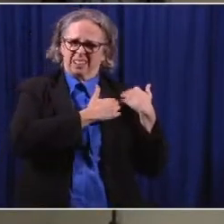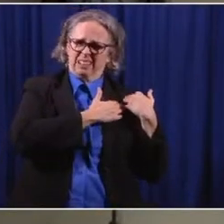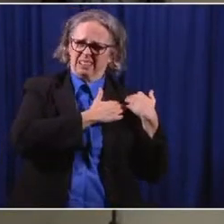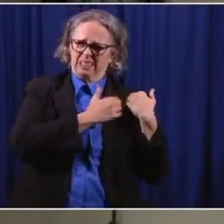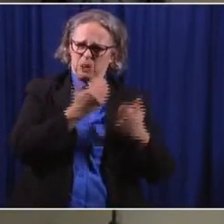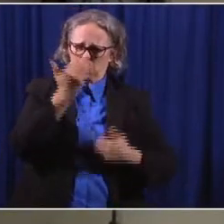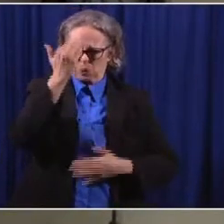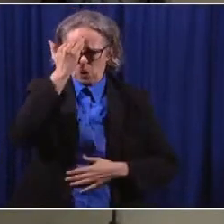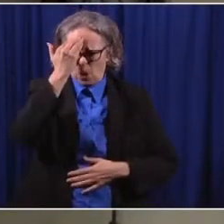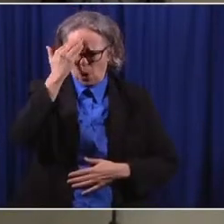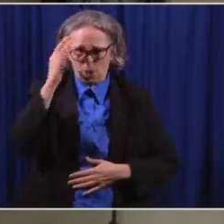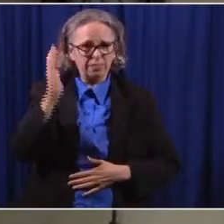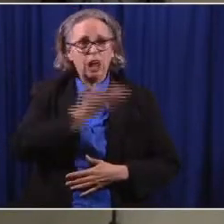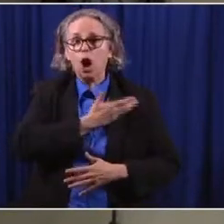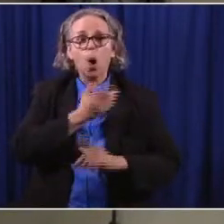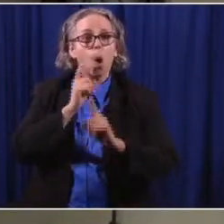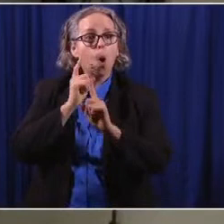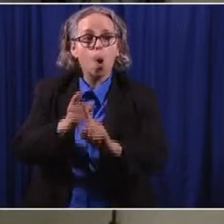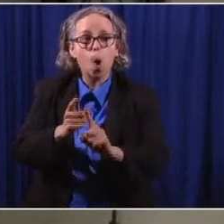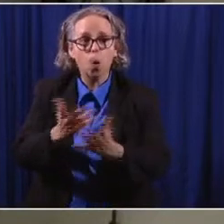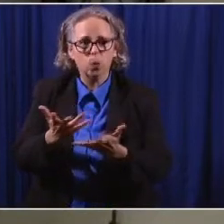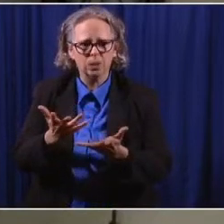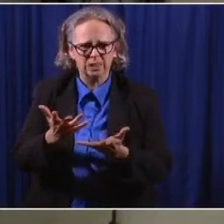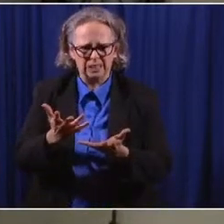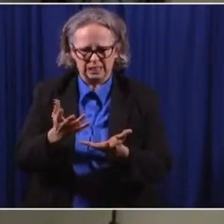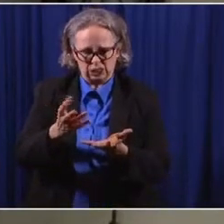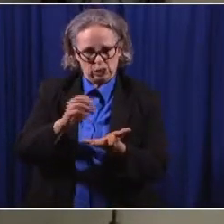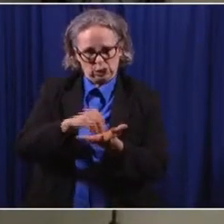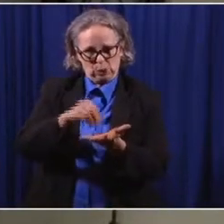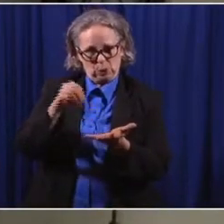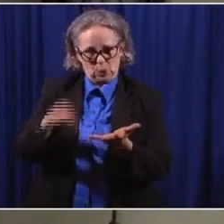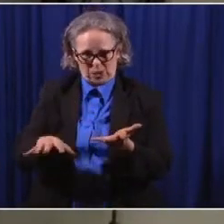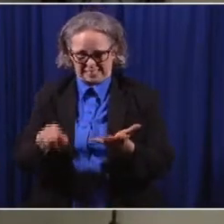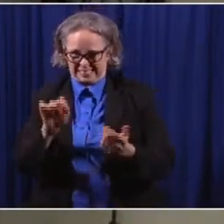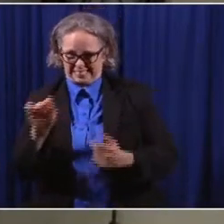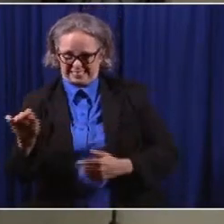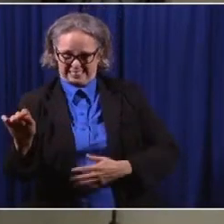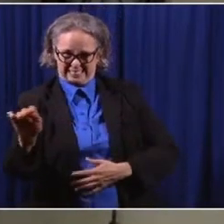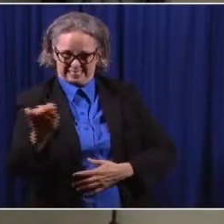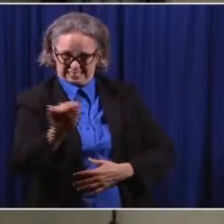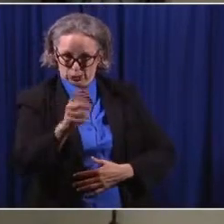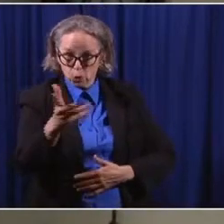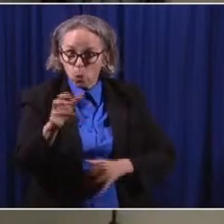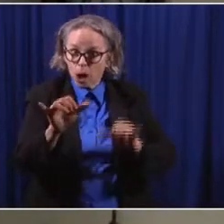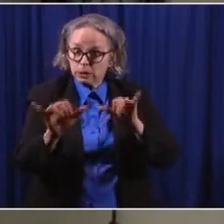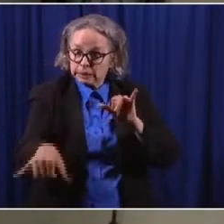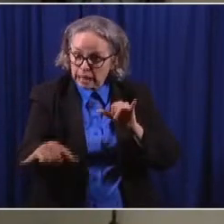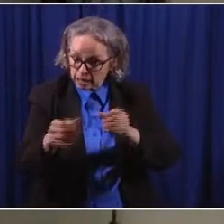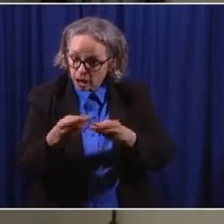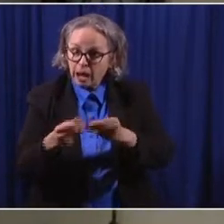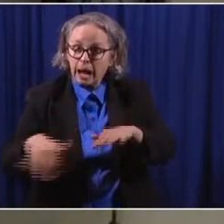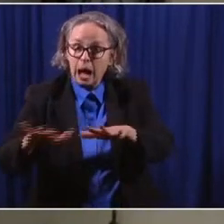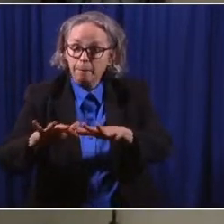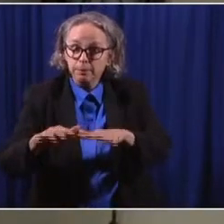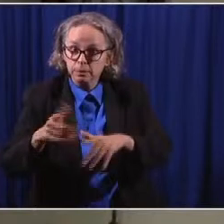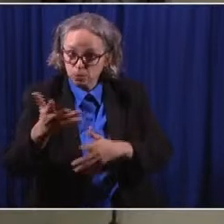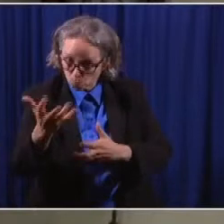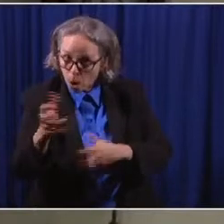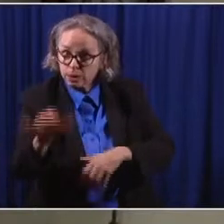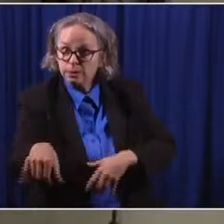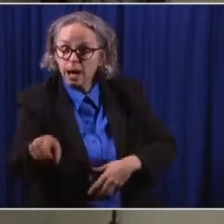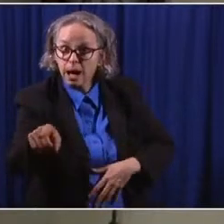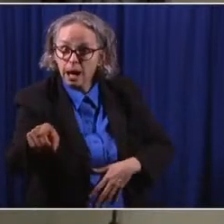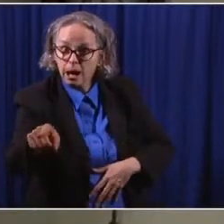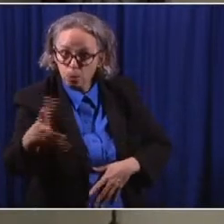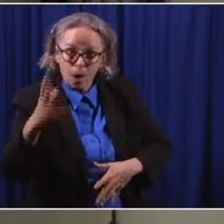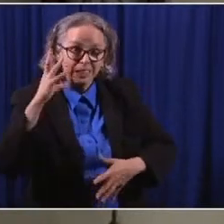the only way you're going to have a year on campus, 9 months on campus, is if everyone, you know, tries to do what we need to do.